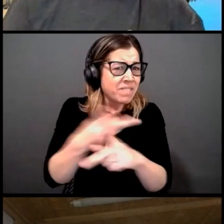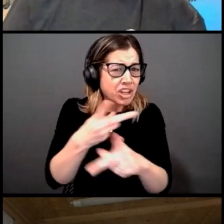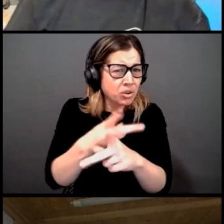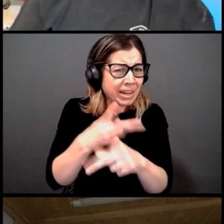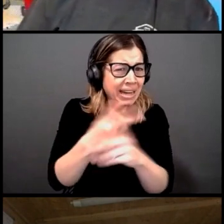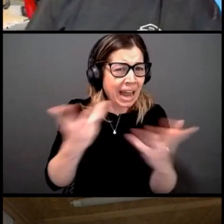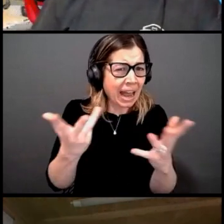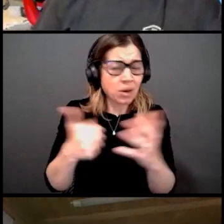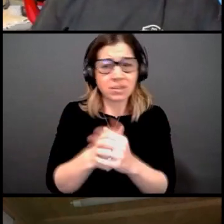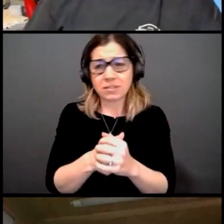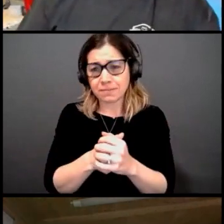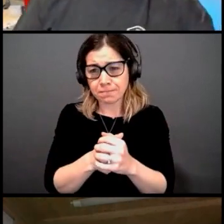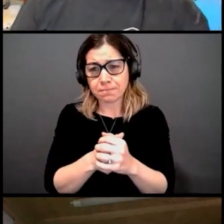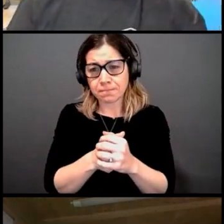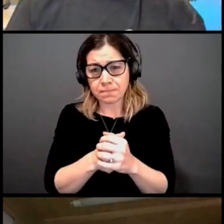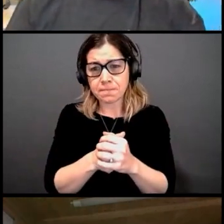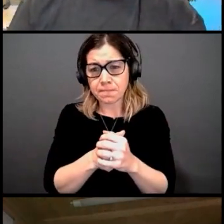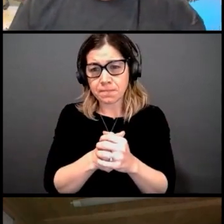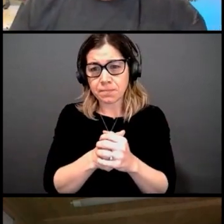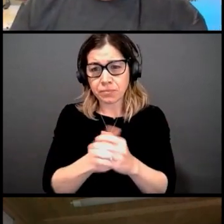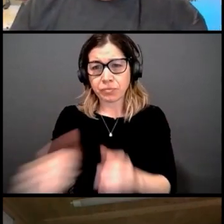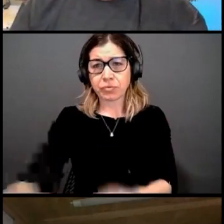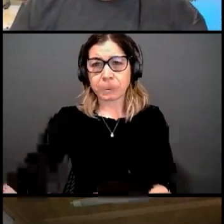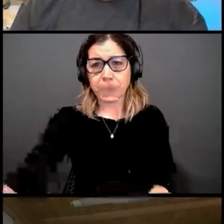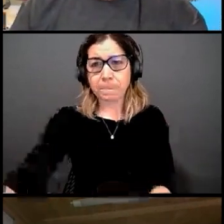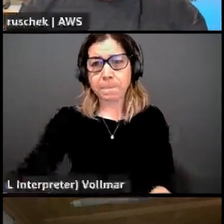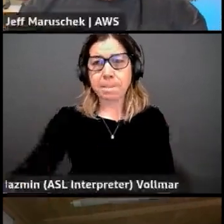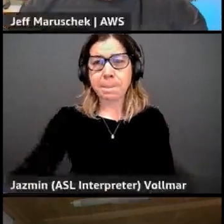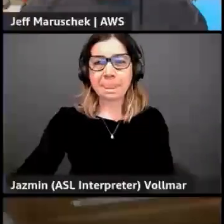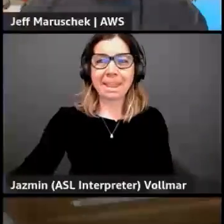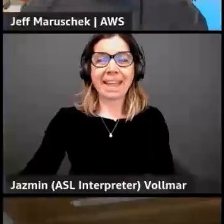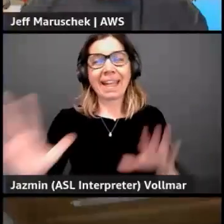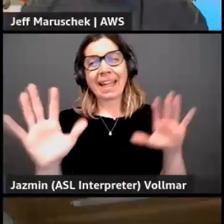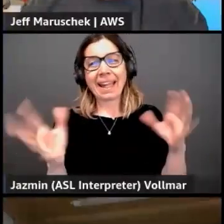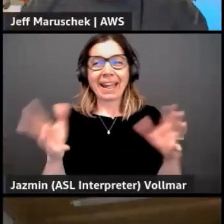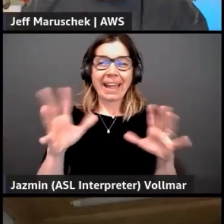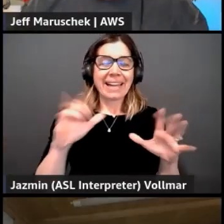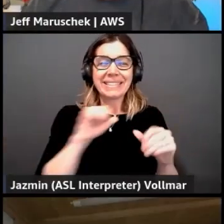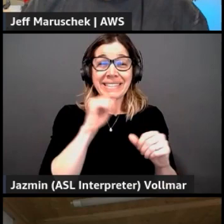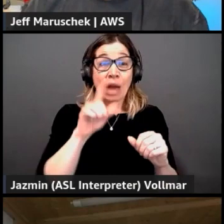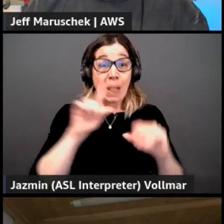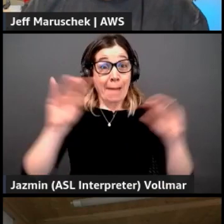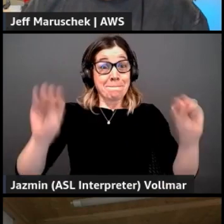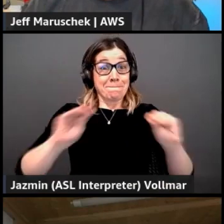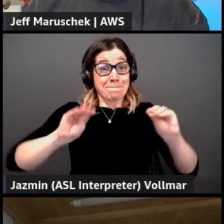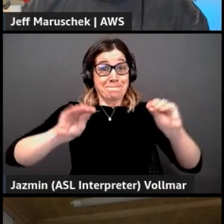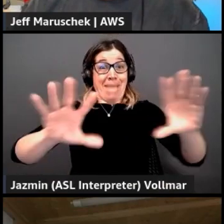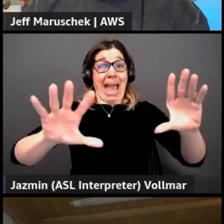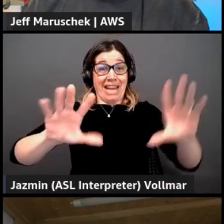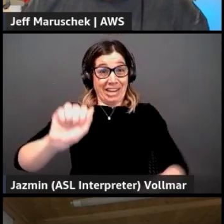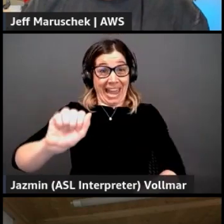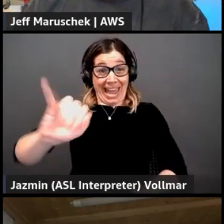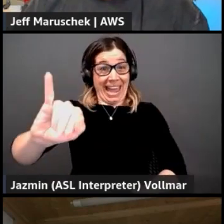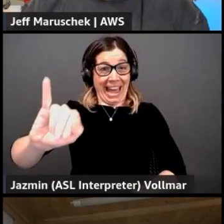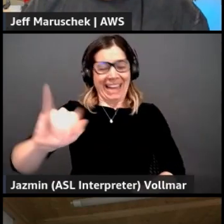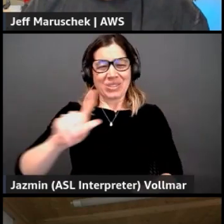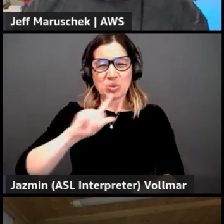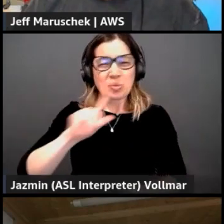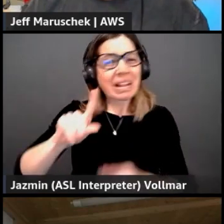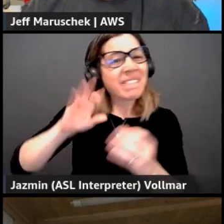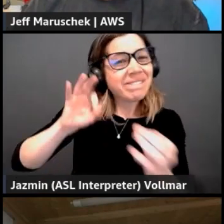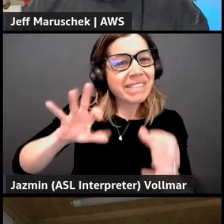It's well, it's not any really magic AI. It's just basically feedback loops that we have with the